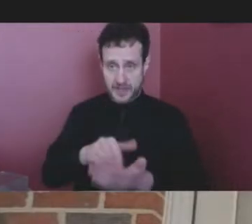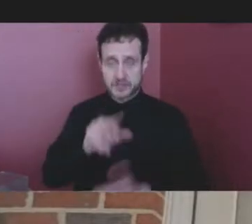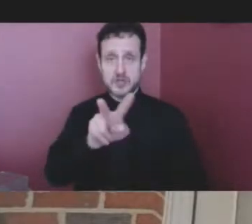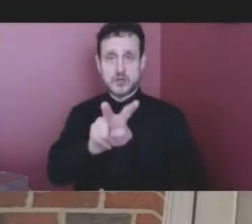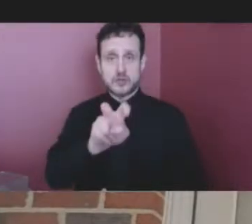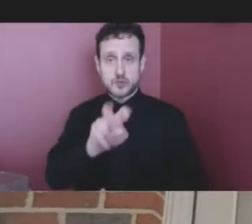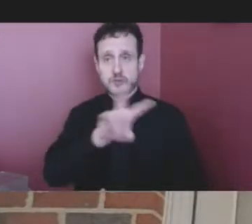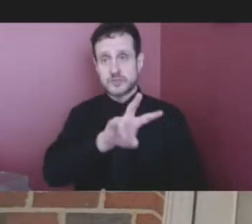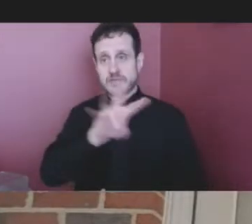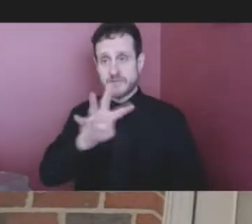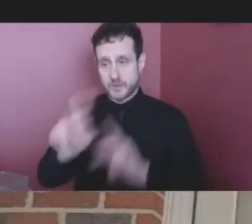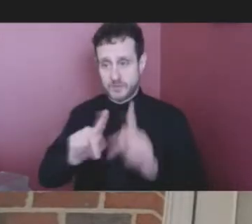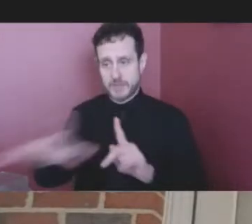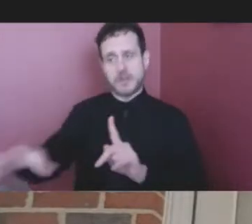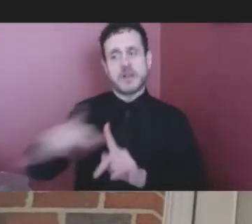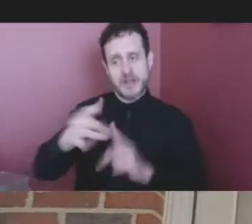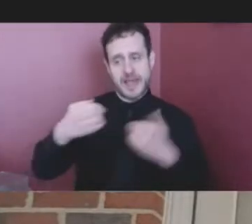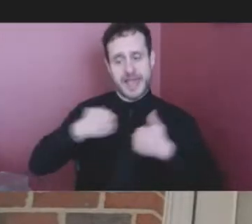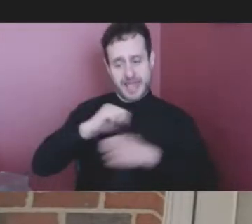293,274 cases and